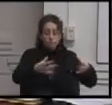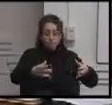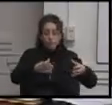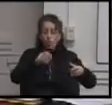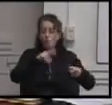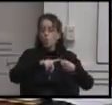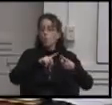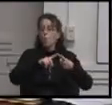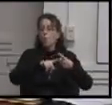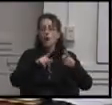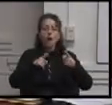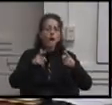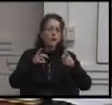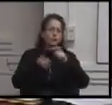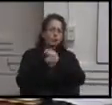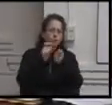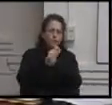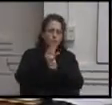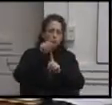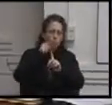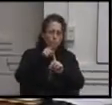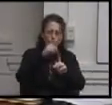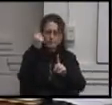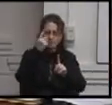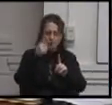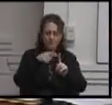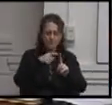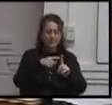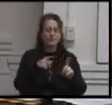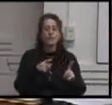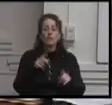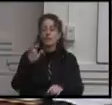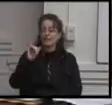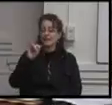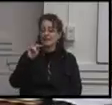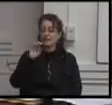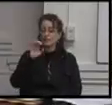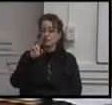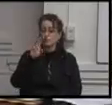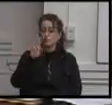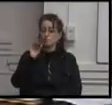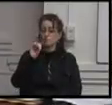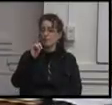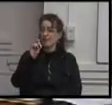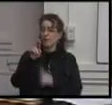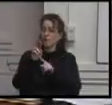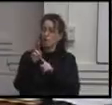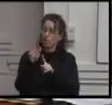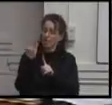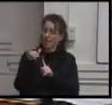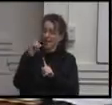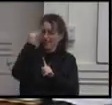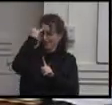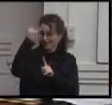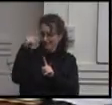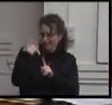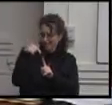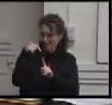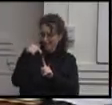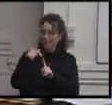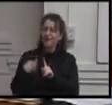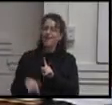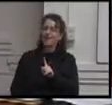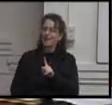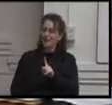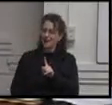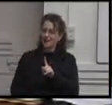Innovator Incubation Work Center seems to be I would like to make sure that, like